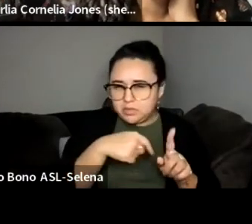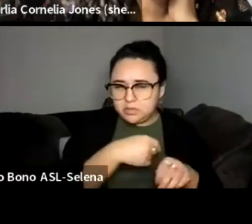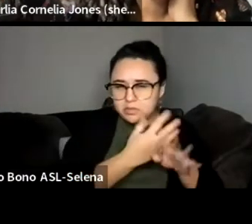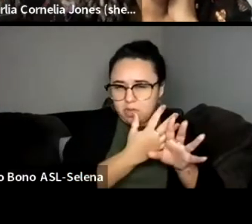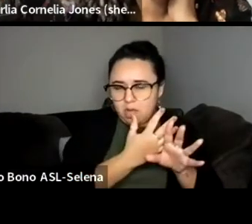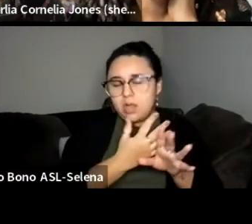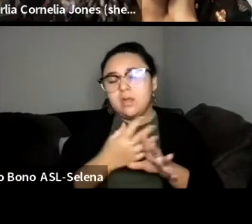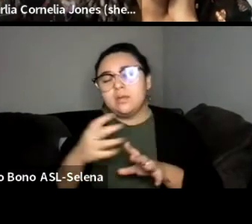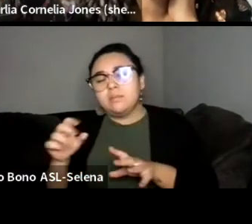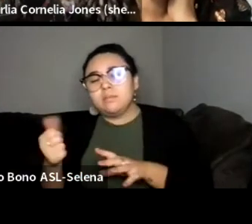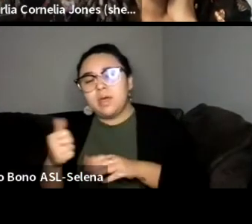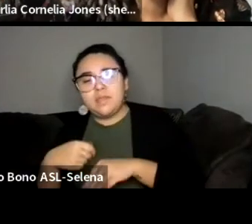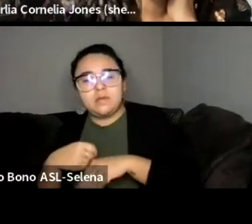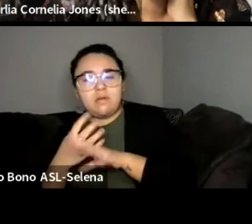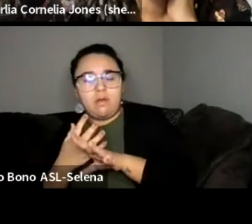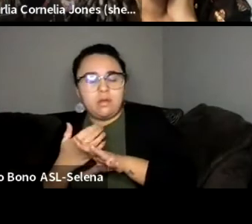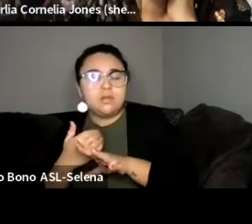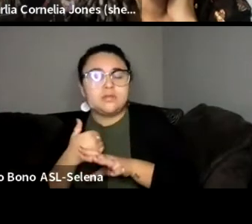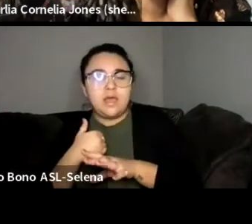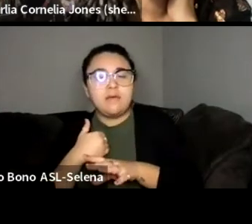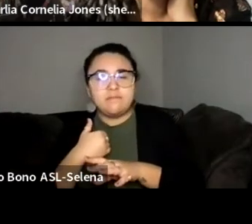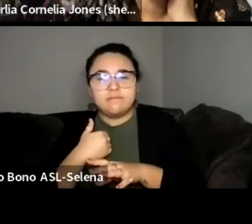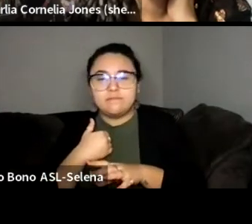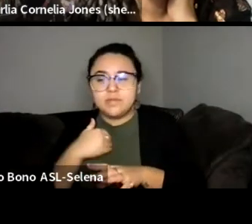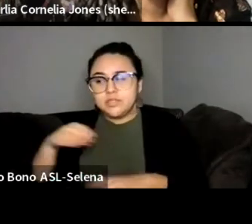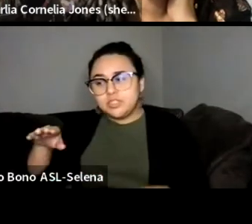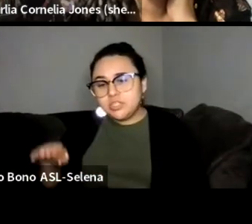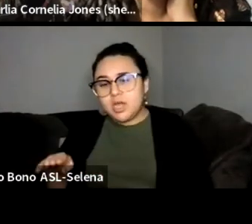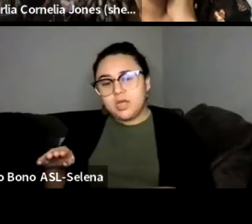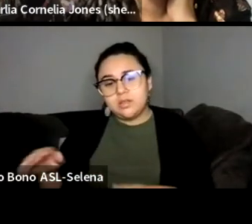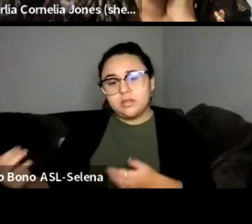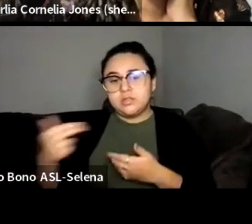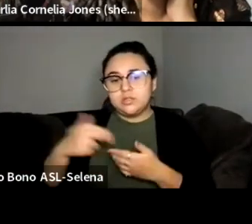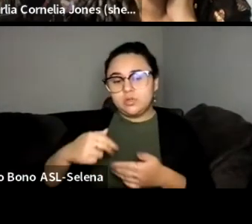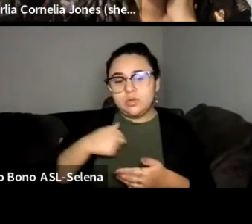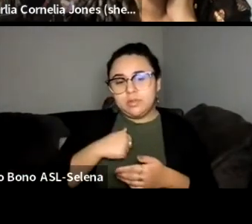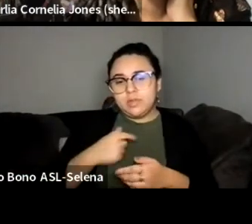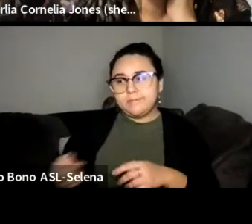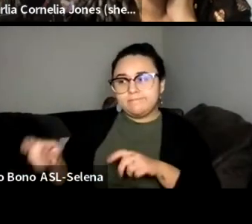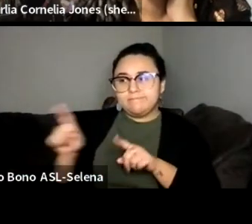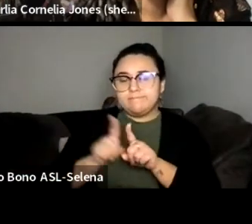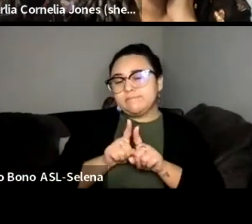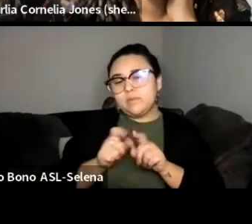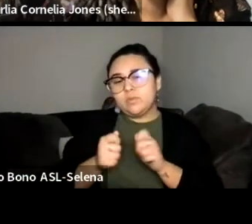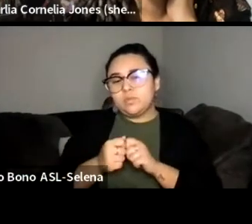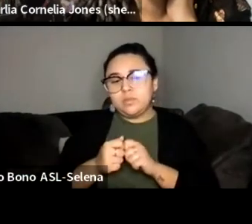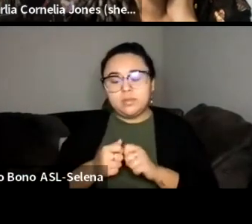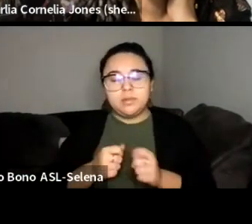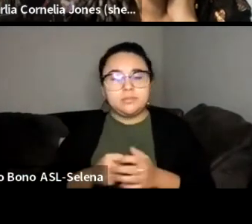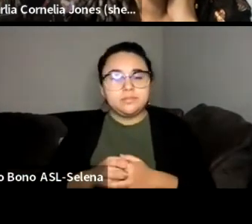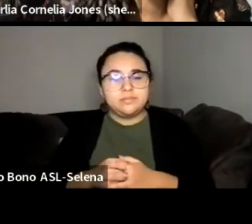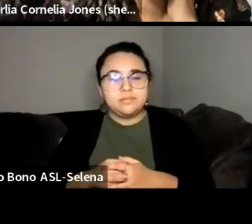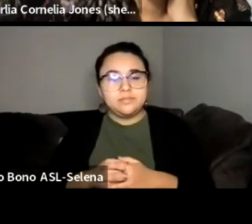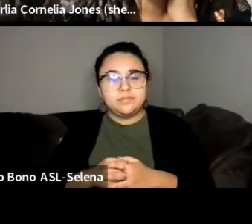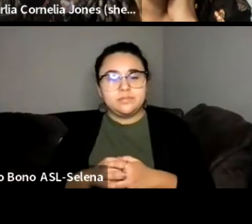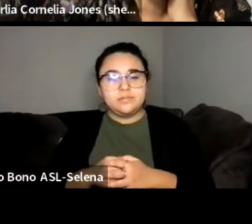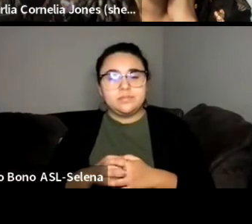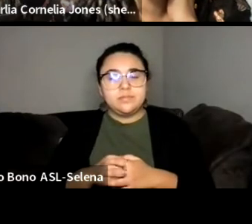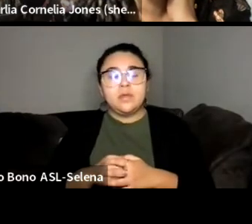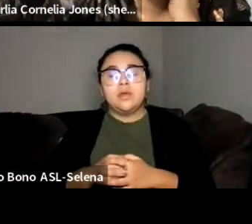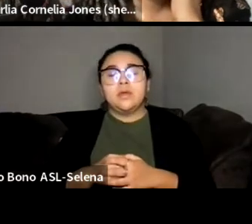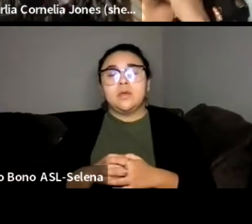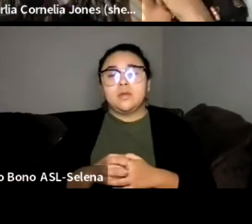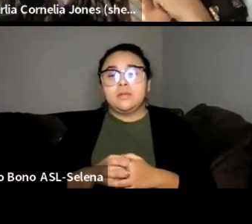a little one, it was like, join this Facebook group, join this. And so often they are full of centering whiteness,